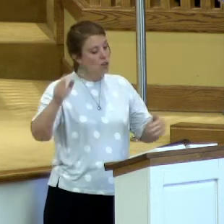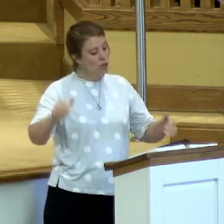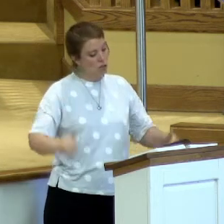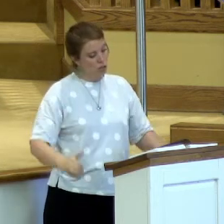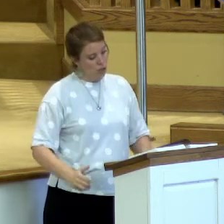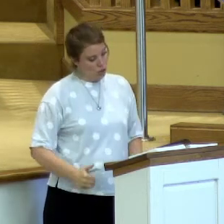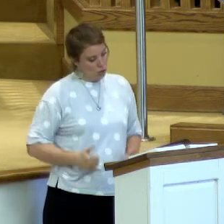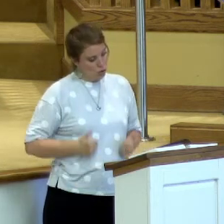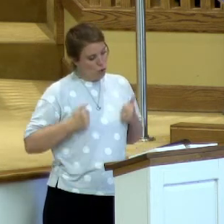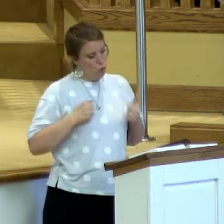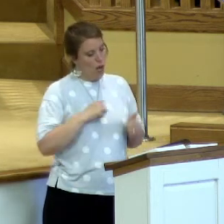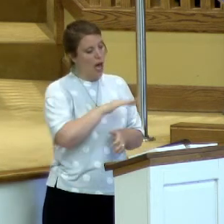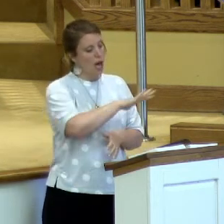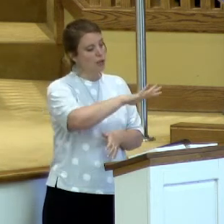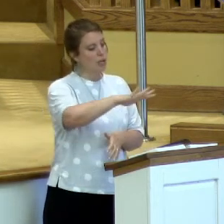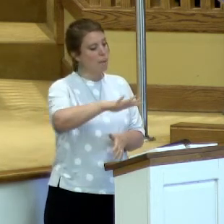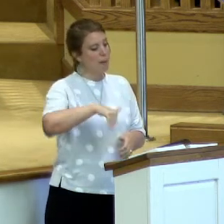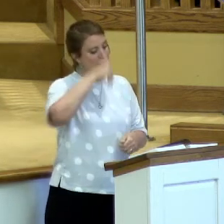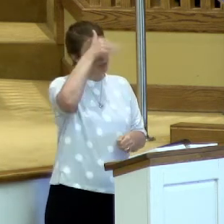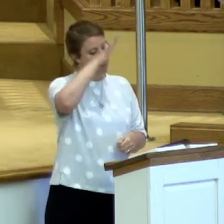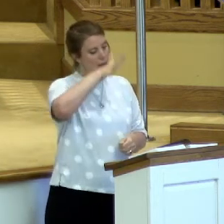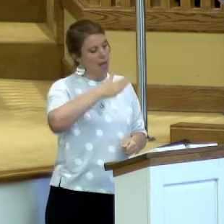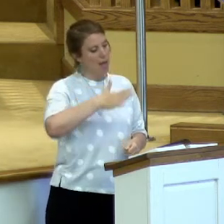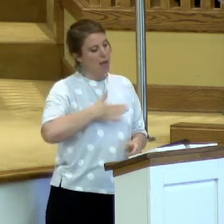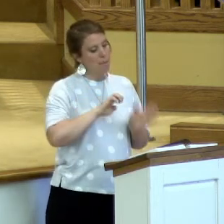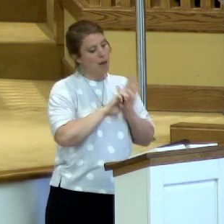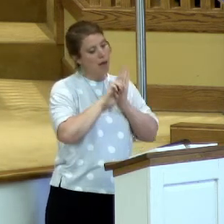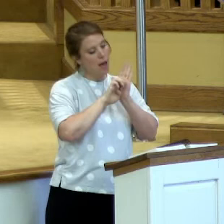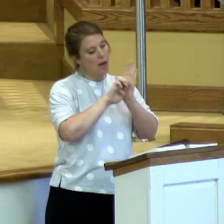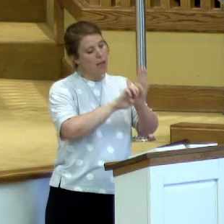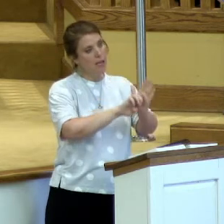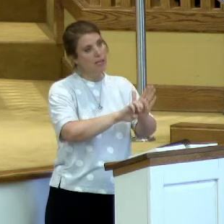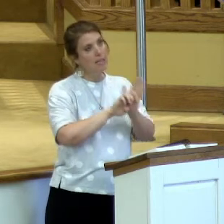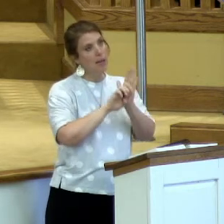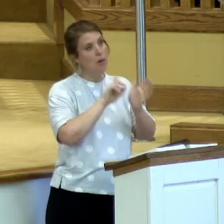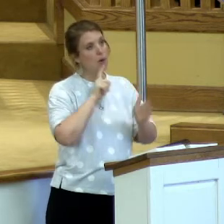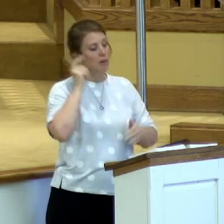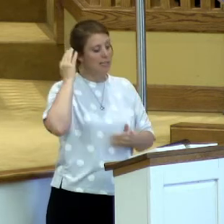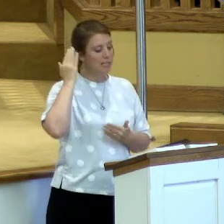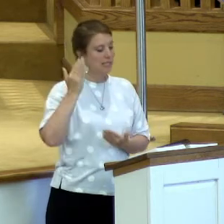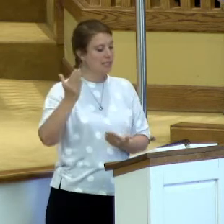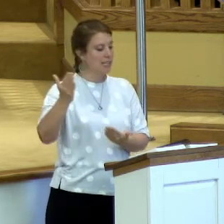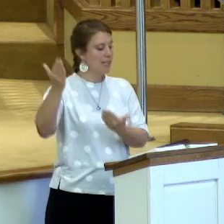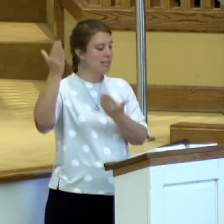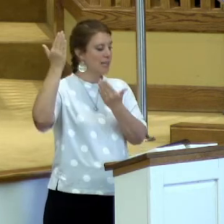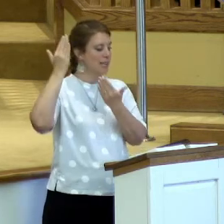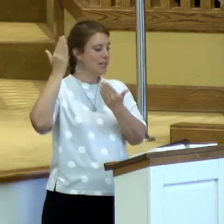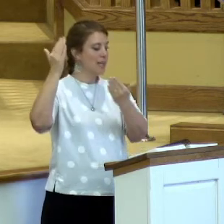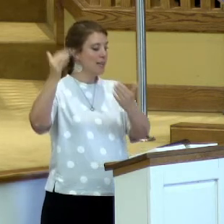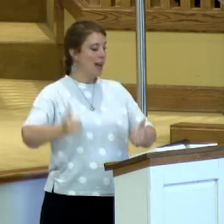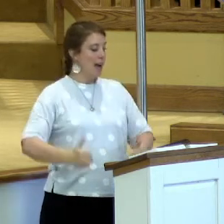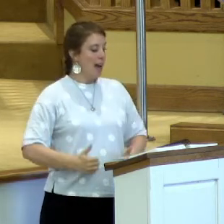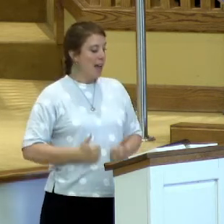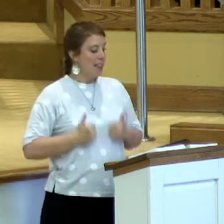of a virgin, dwelt among men. My example is he.